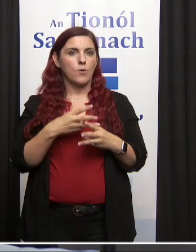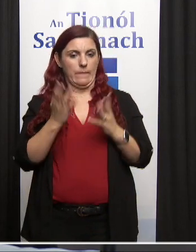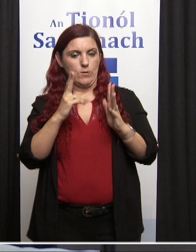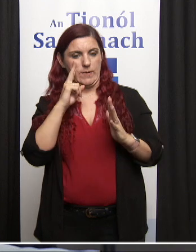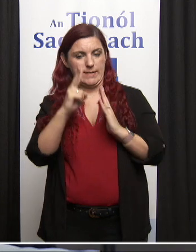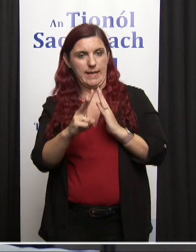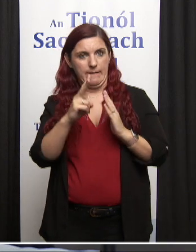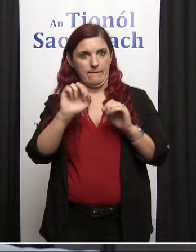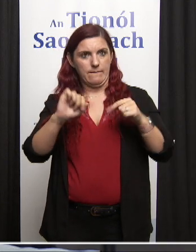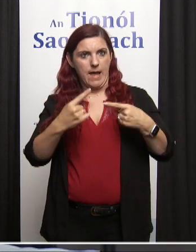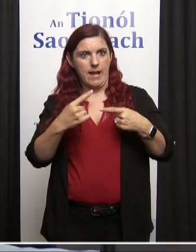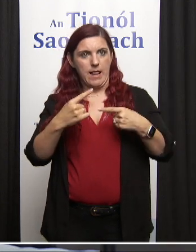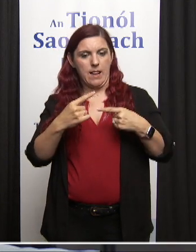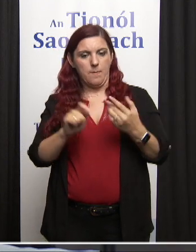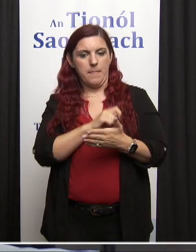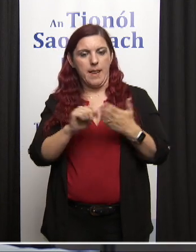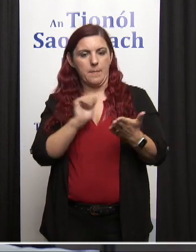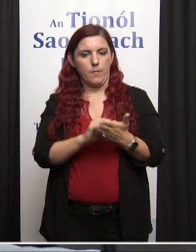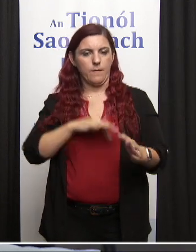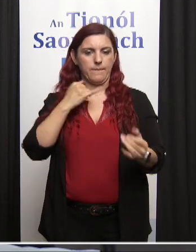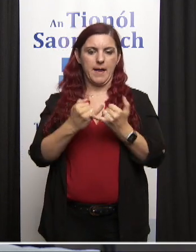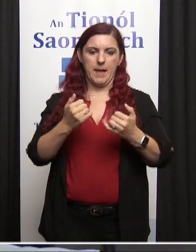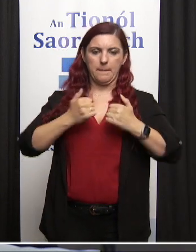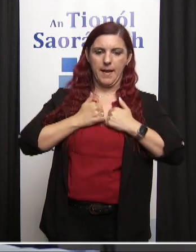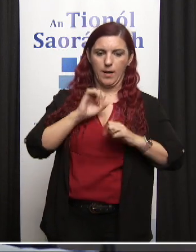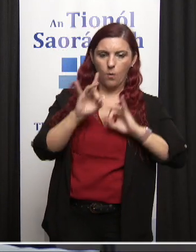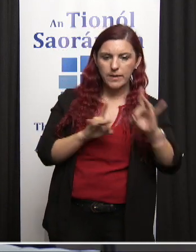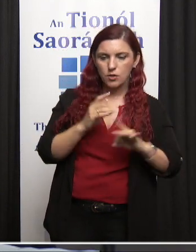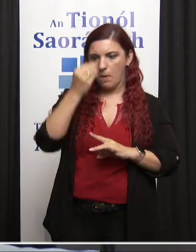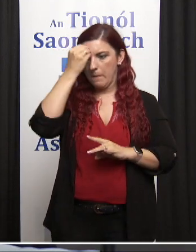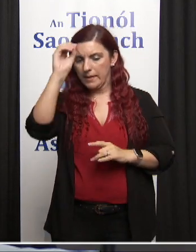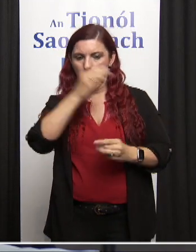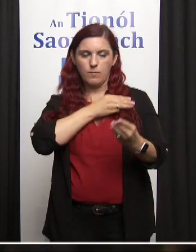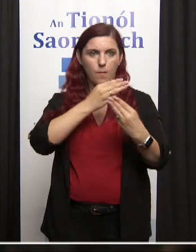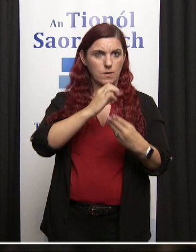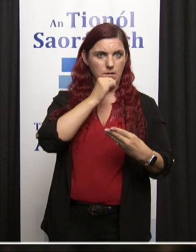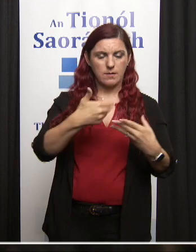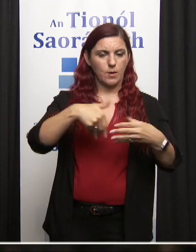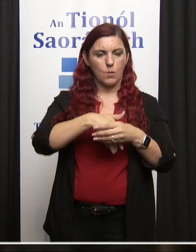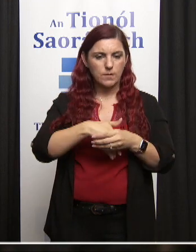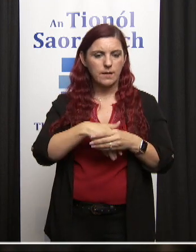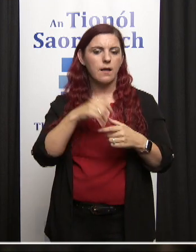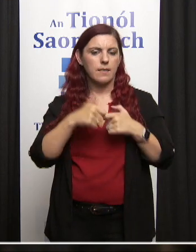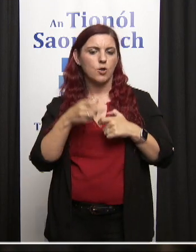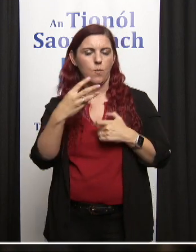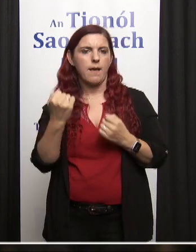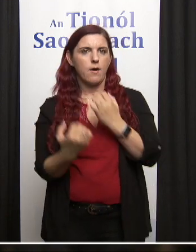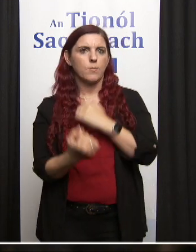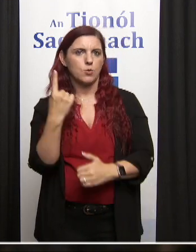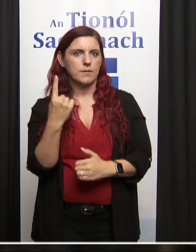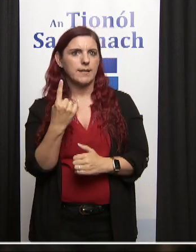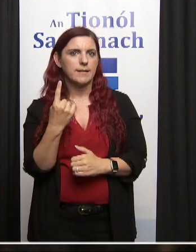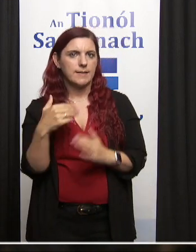the final ballot paper, you feel your opinion or your question or your proposal is not included in it, you will have the